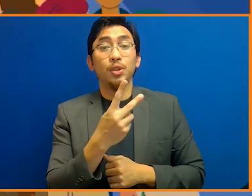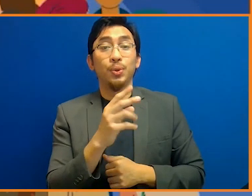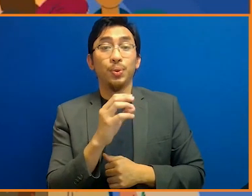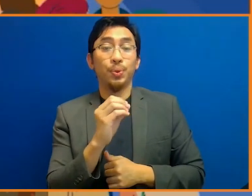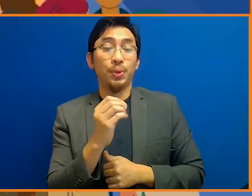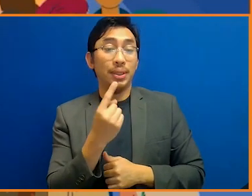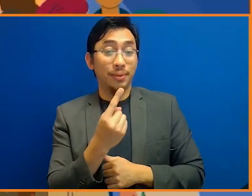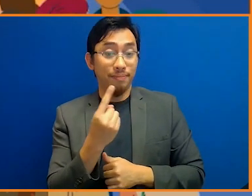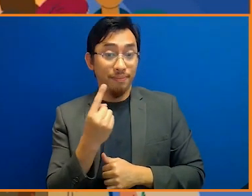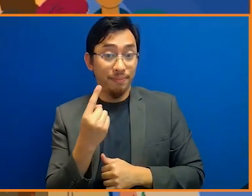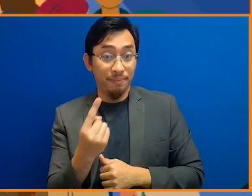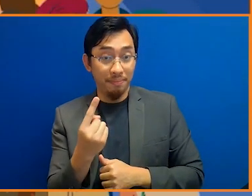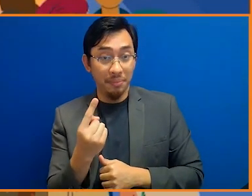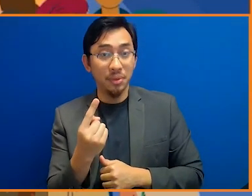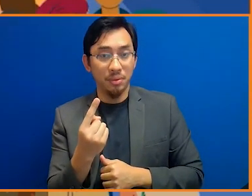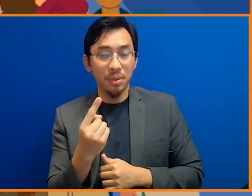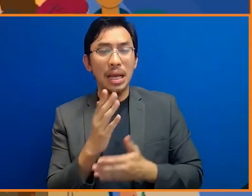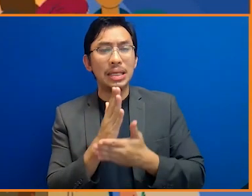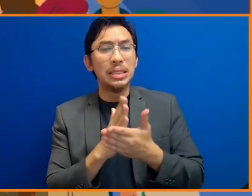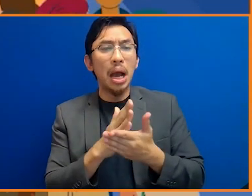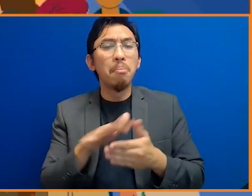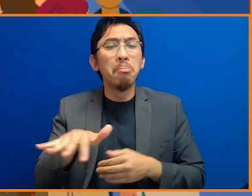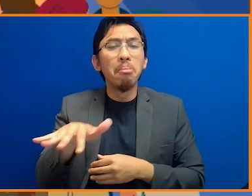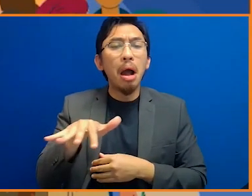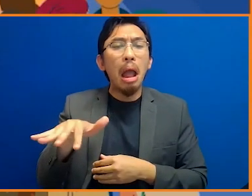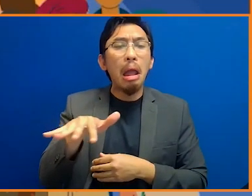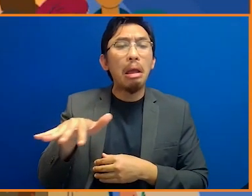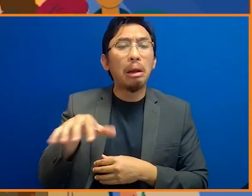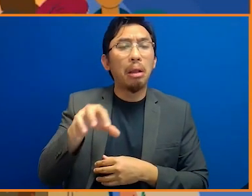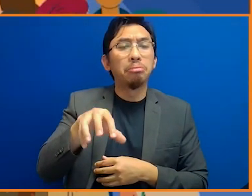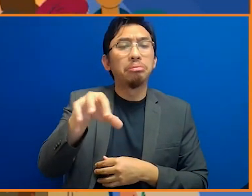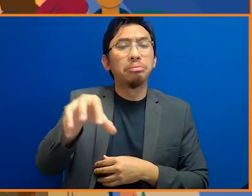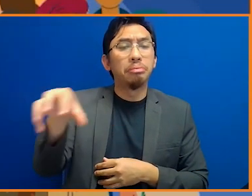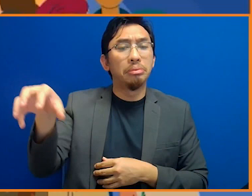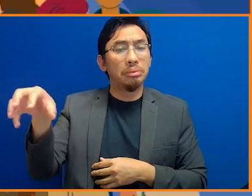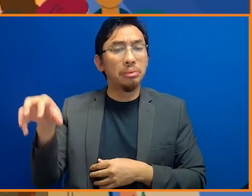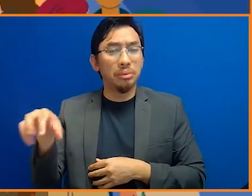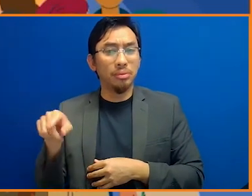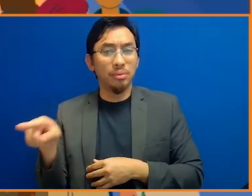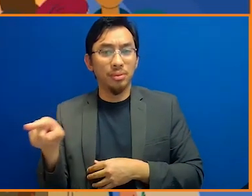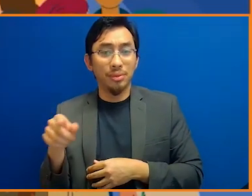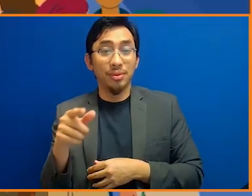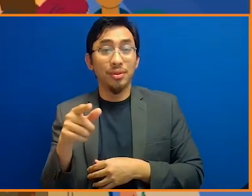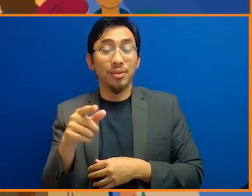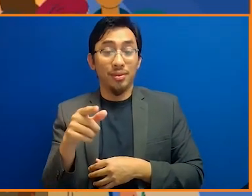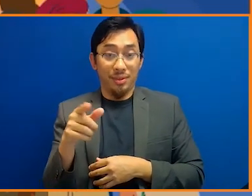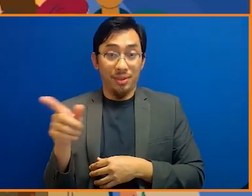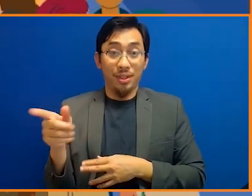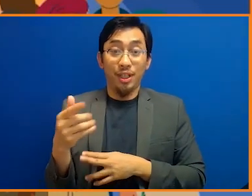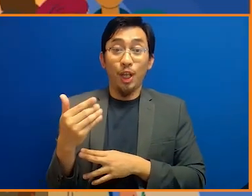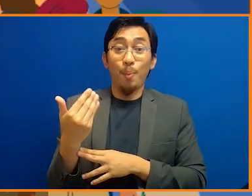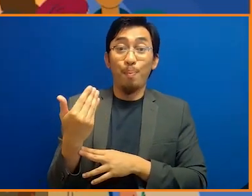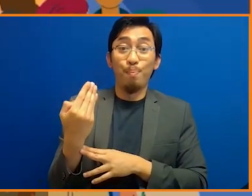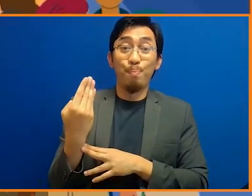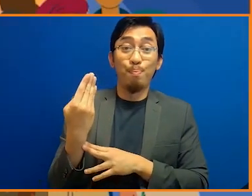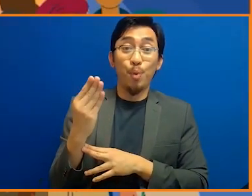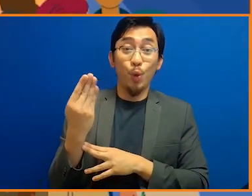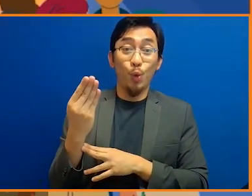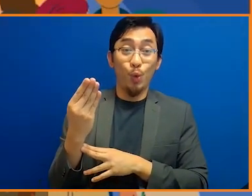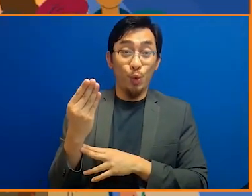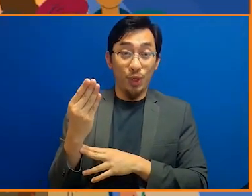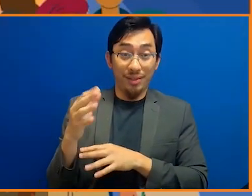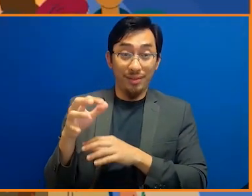as 2011, we know that some area like what we